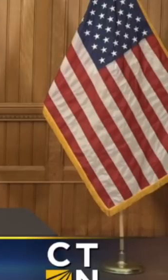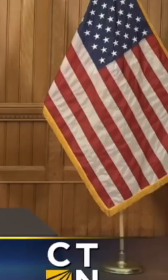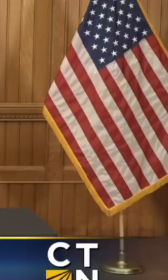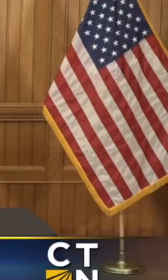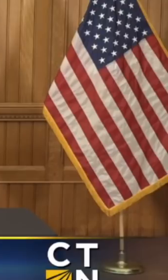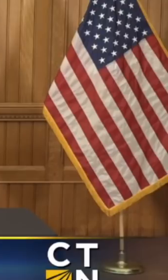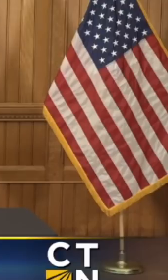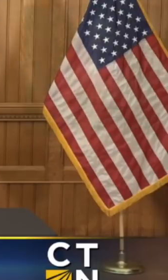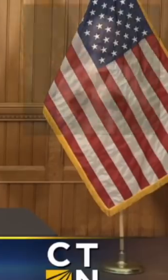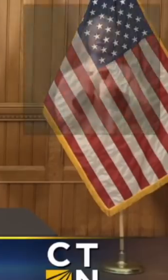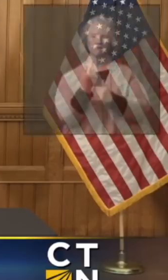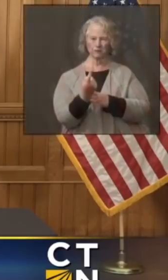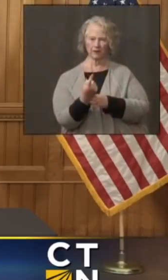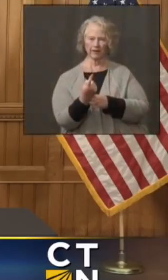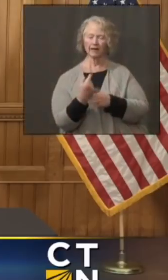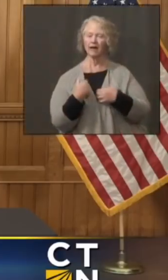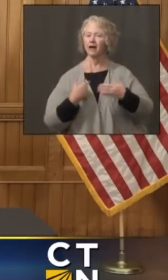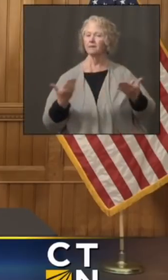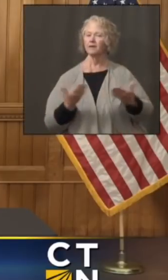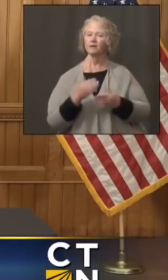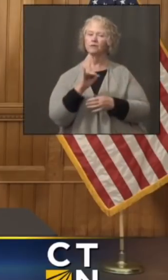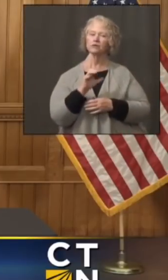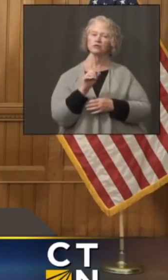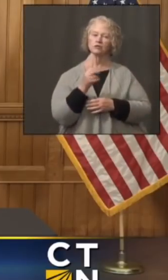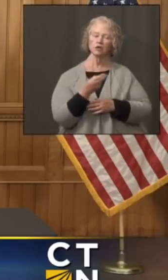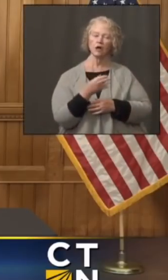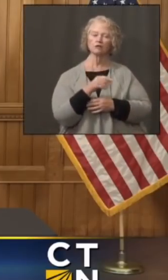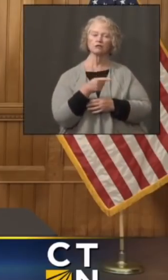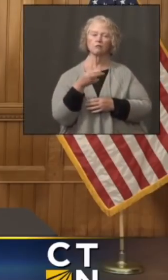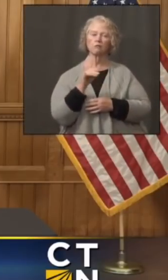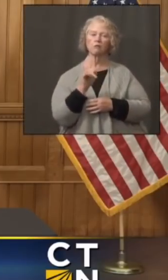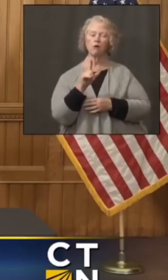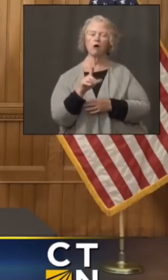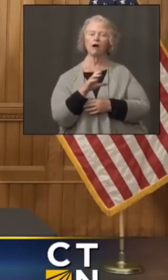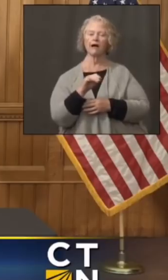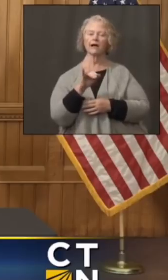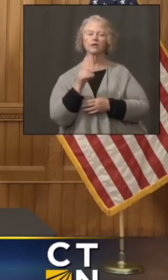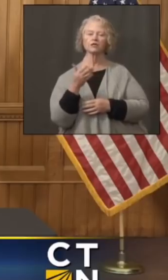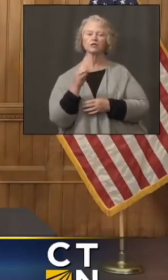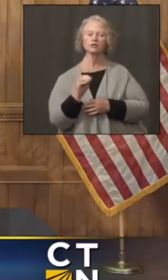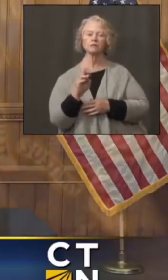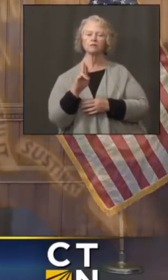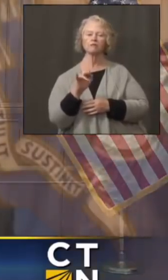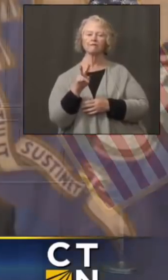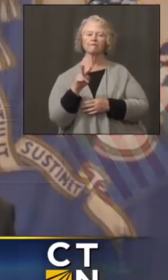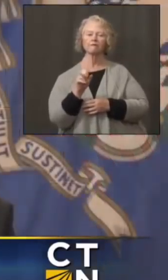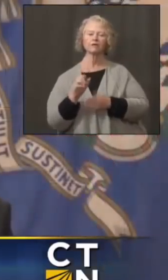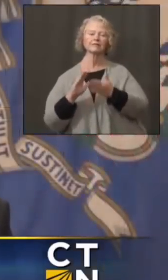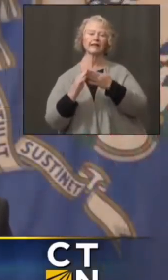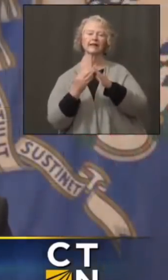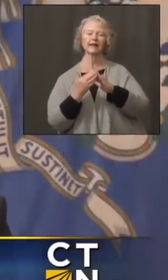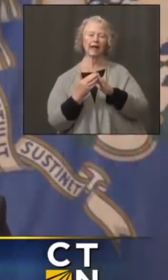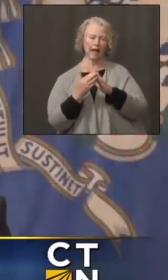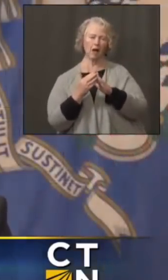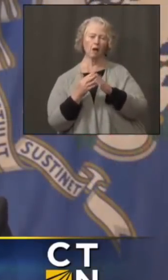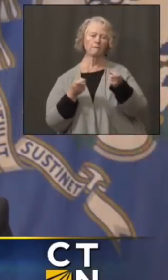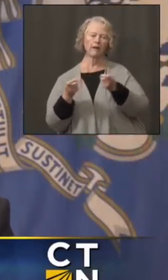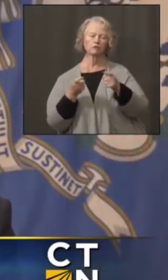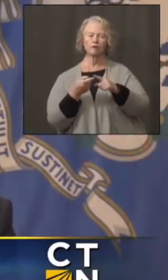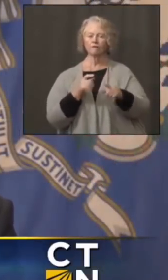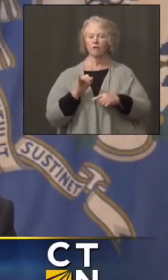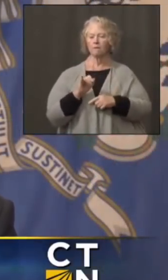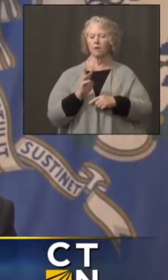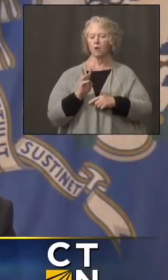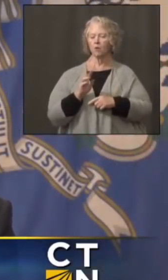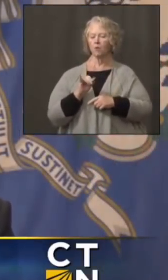Right, good afternoon, everybody. Here with Josh and Paul and Jim Rivers, the town manager from Windham. I'll explain why in a